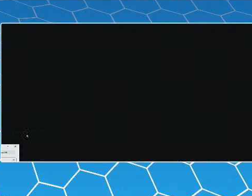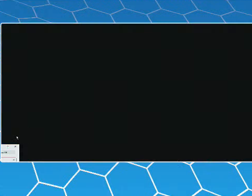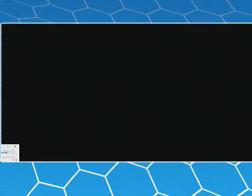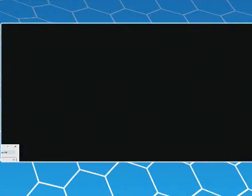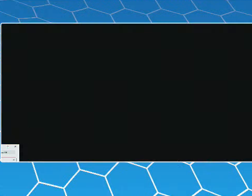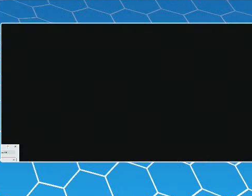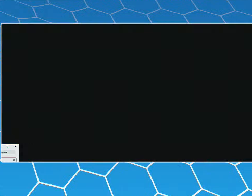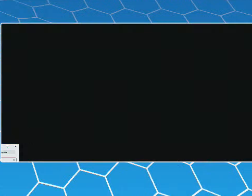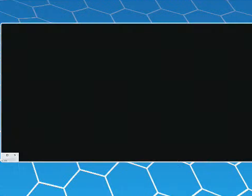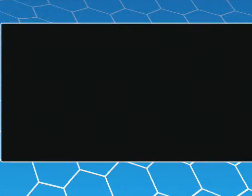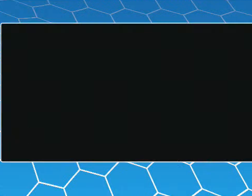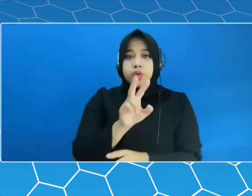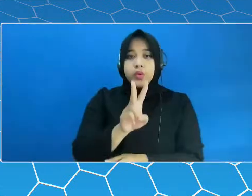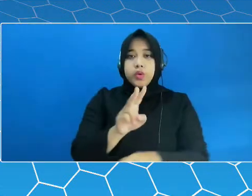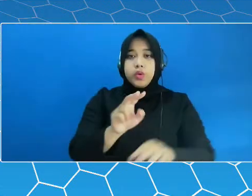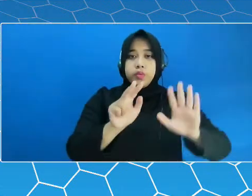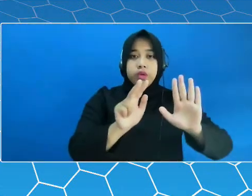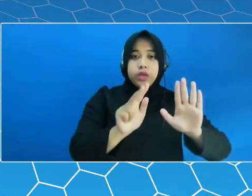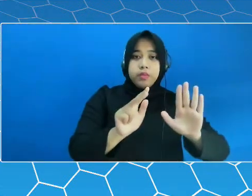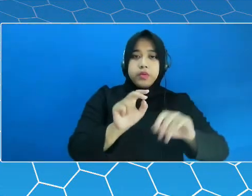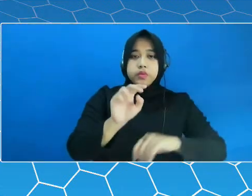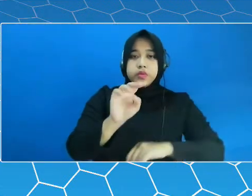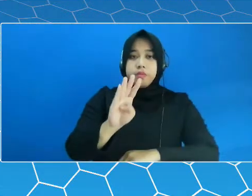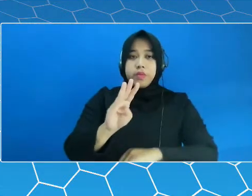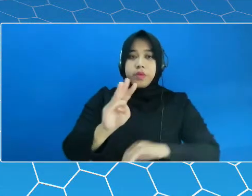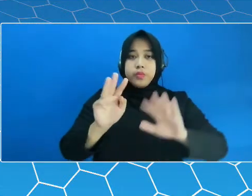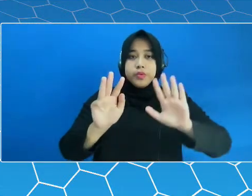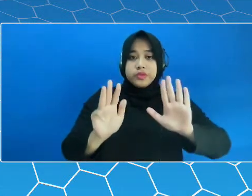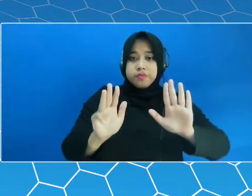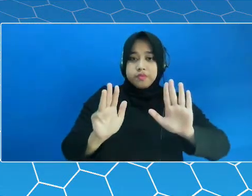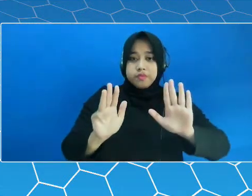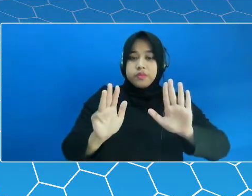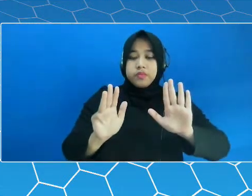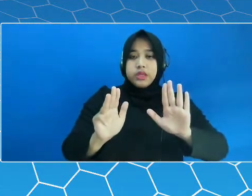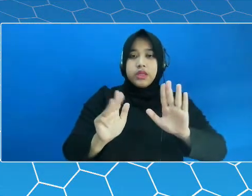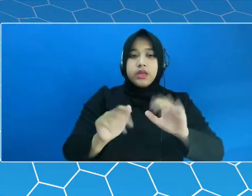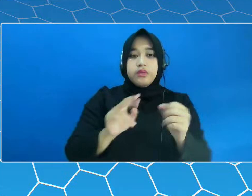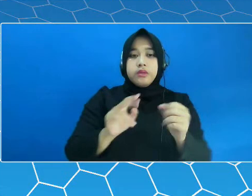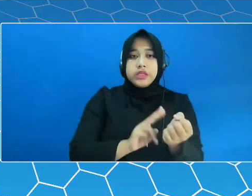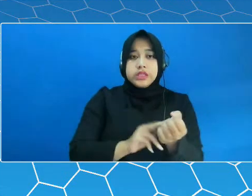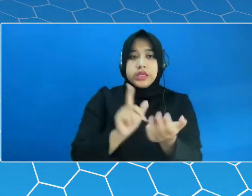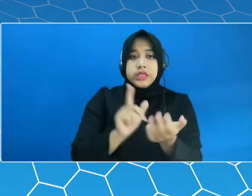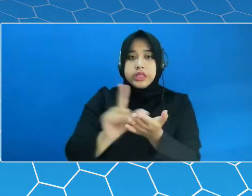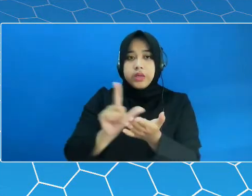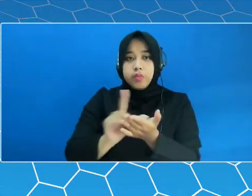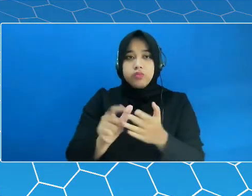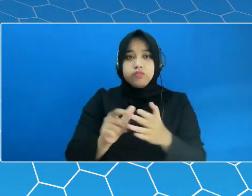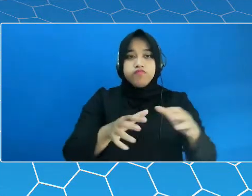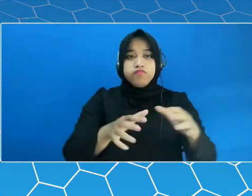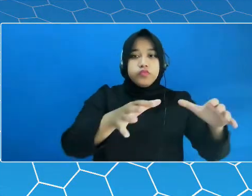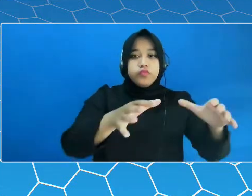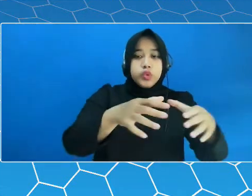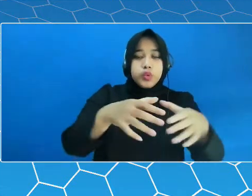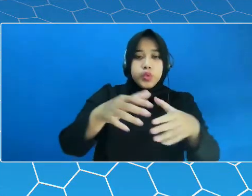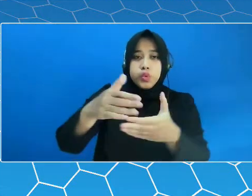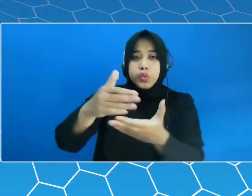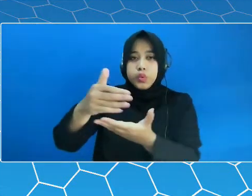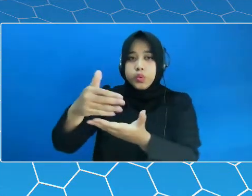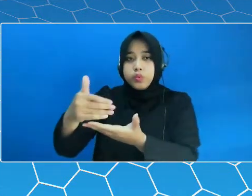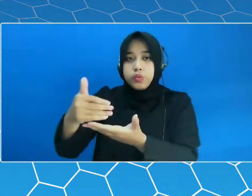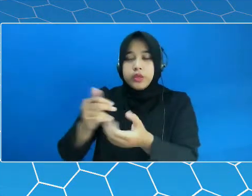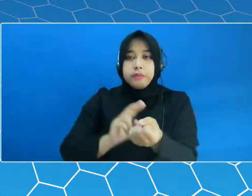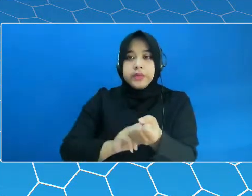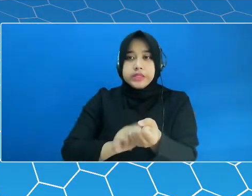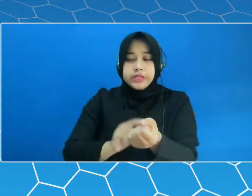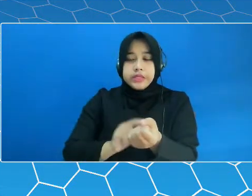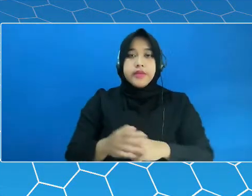2,800 patient days that were reported or collected by the patients. And we had a median number of days with data